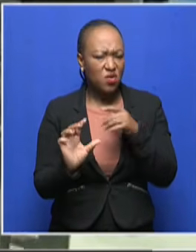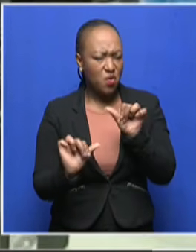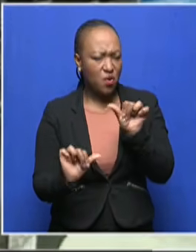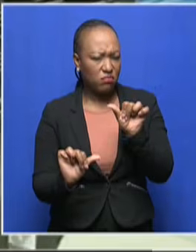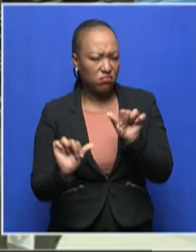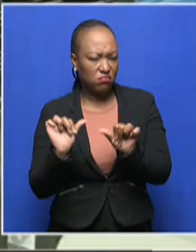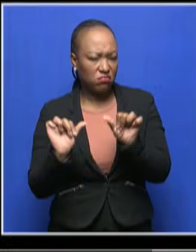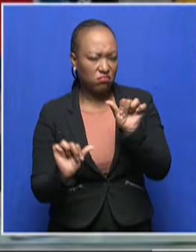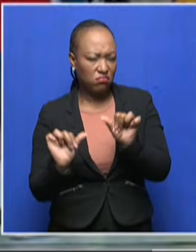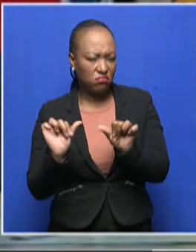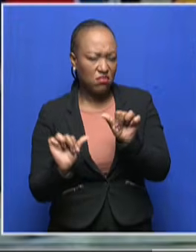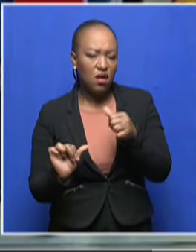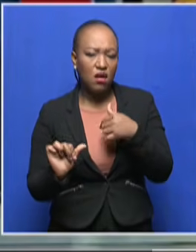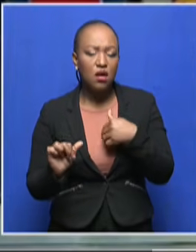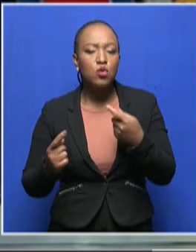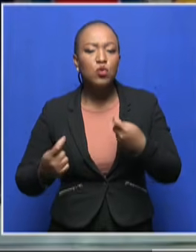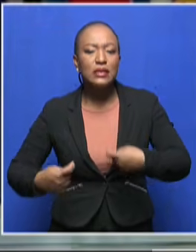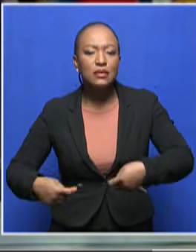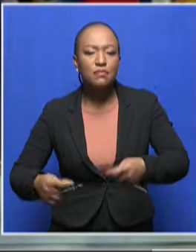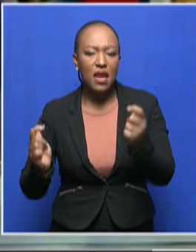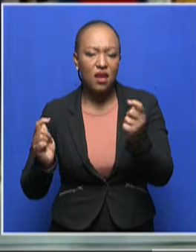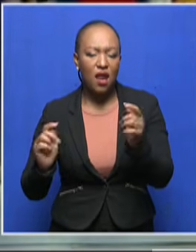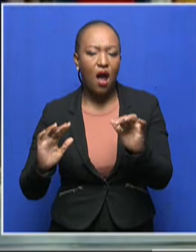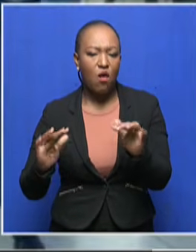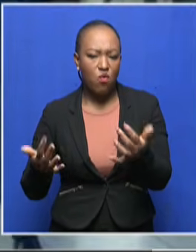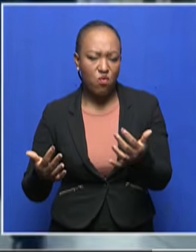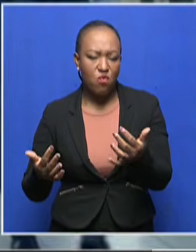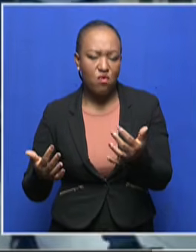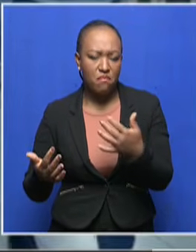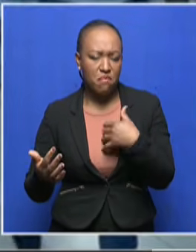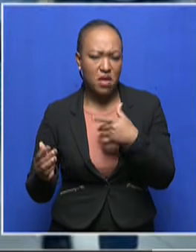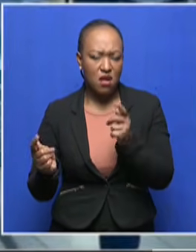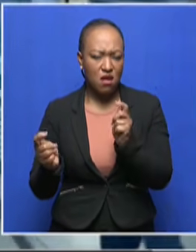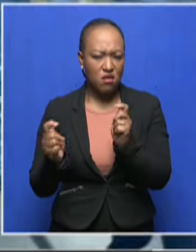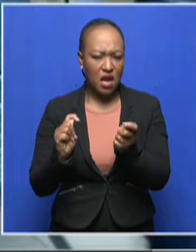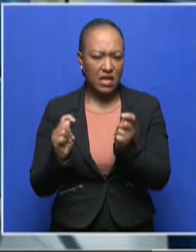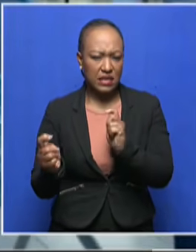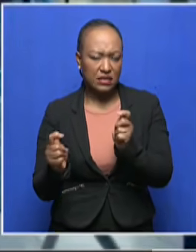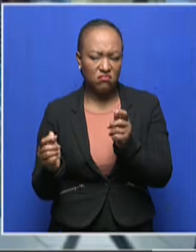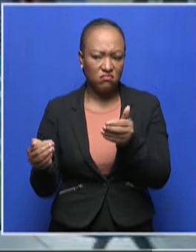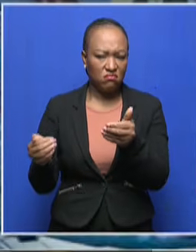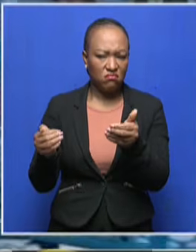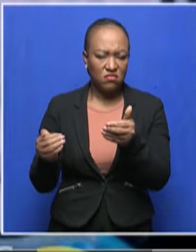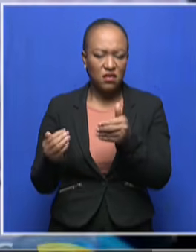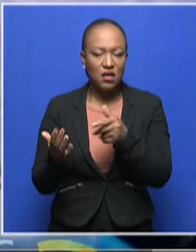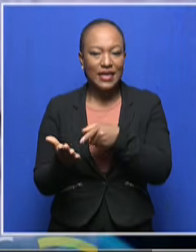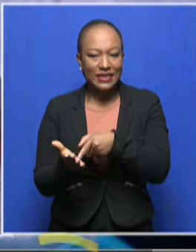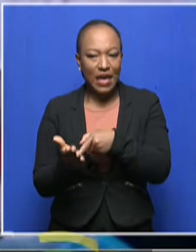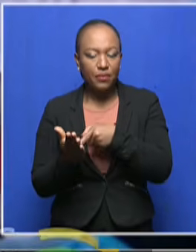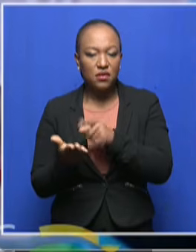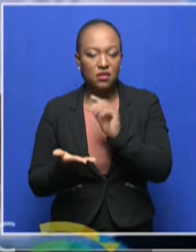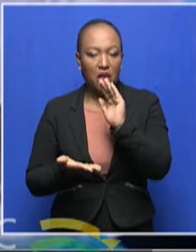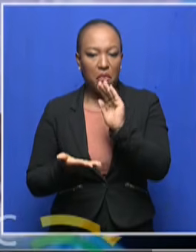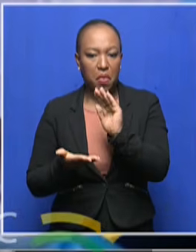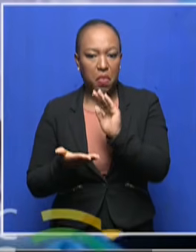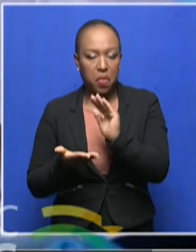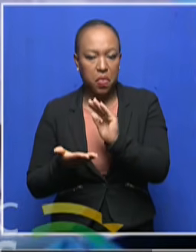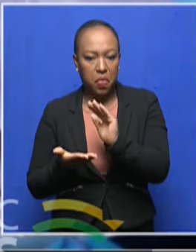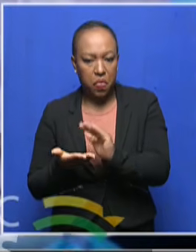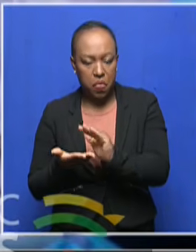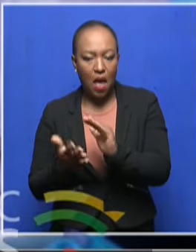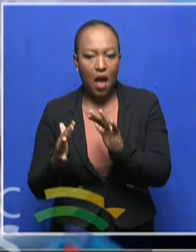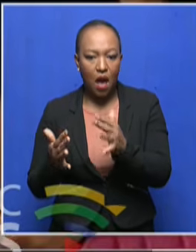how you can potentially make some changes. Is there a way that you can potentially consolidate your debt to free up some cash flow so that you can get through